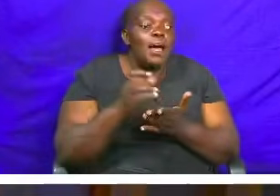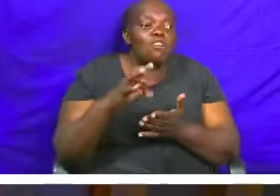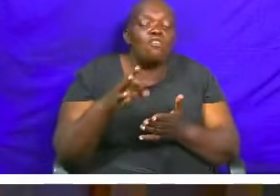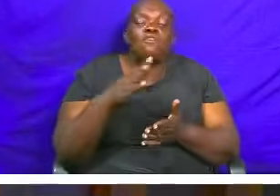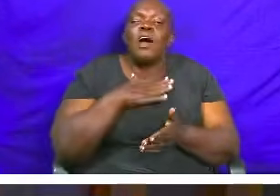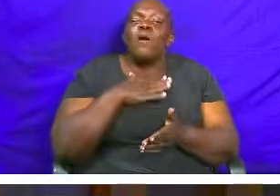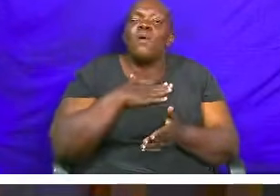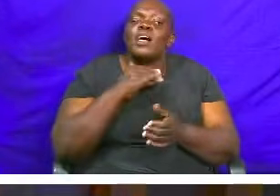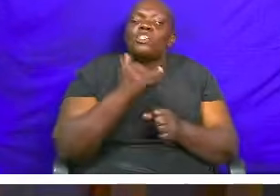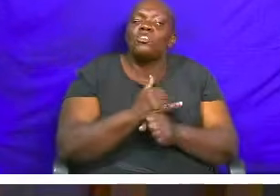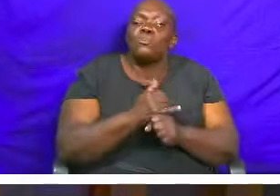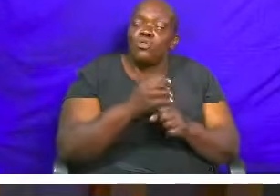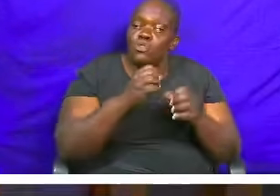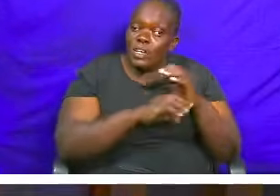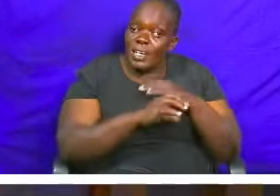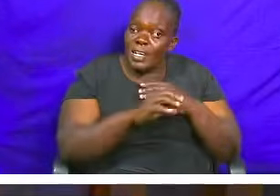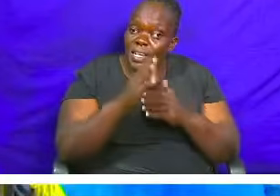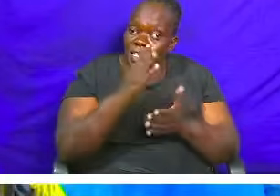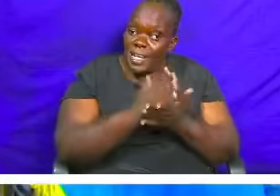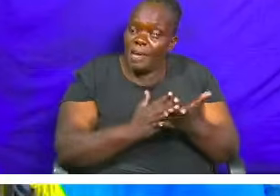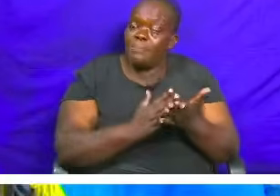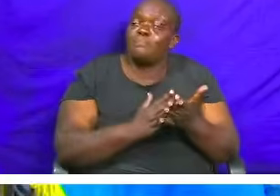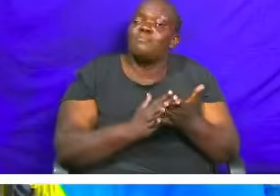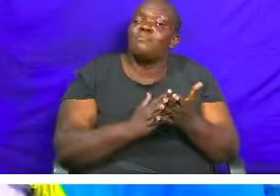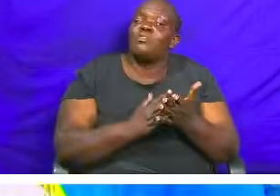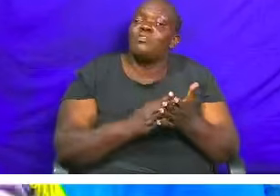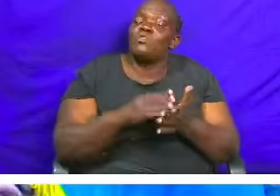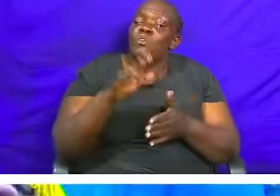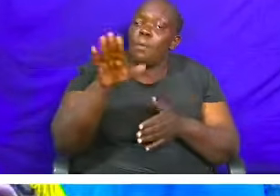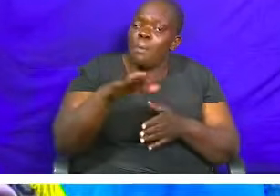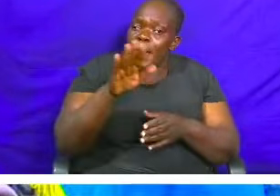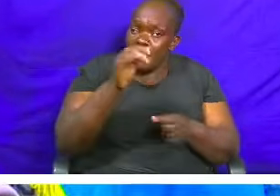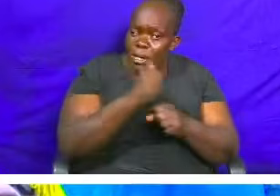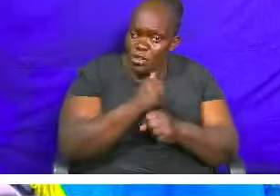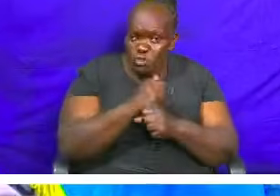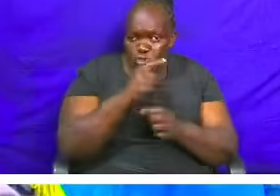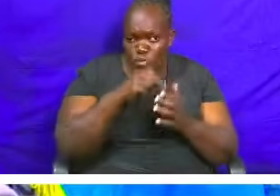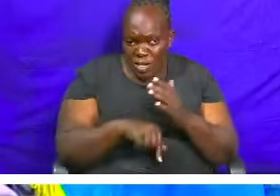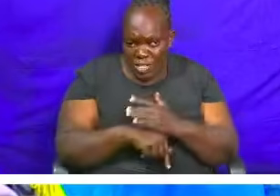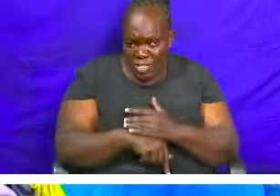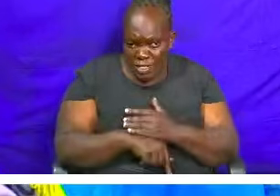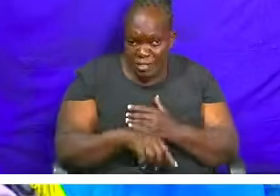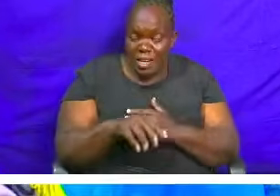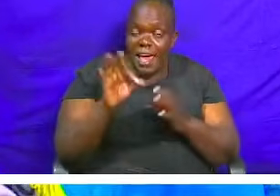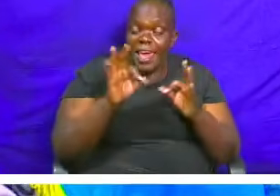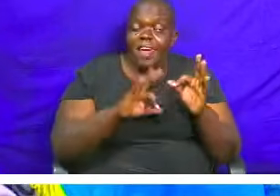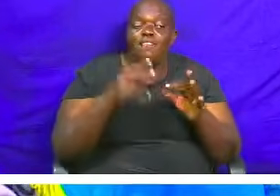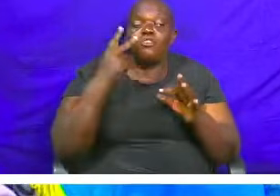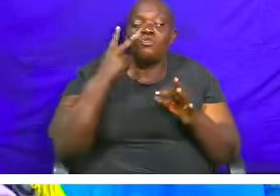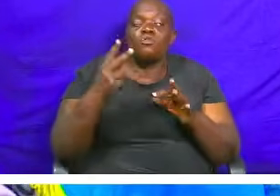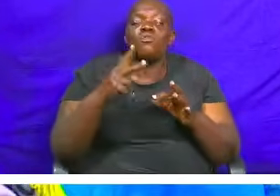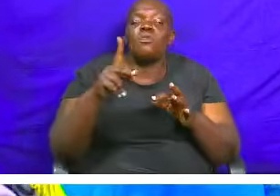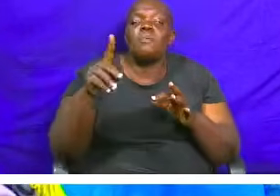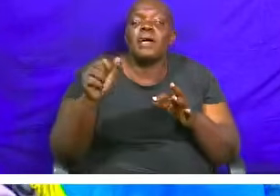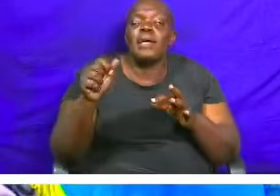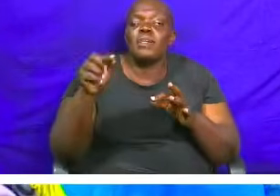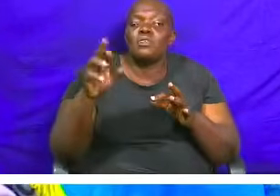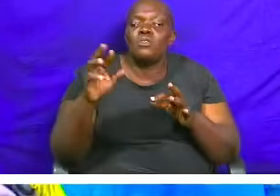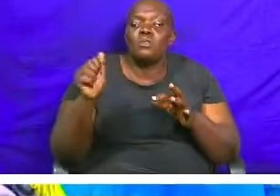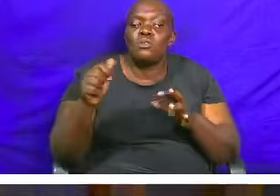explain that, because sometimes some of these things don't come out very. What did Parliament do? So if you look at the Petroleum Act, a contractor